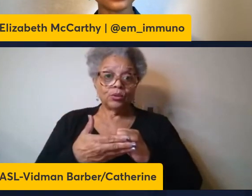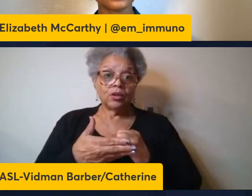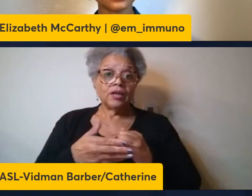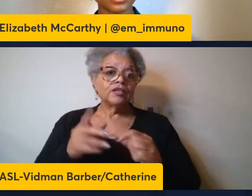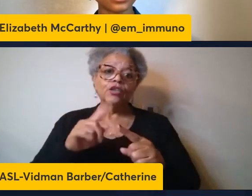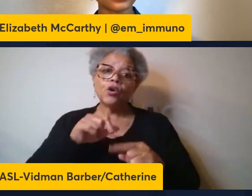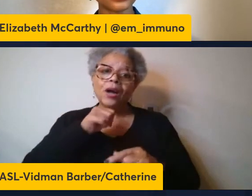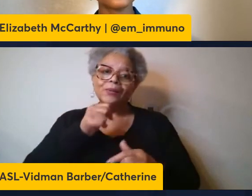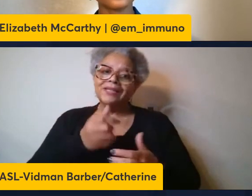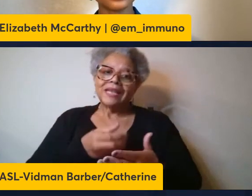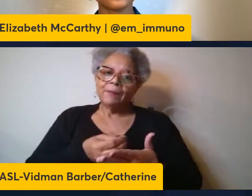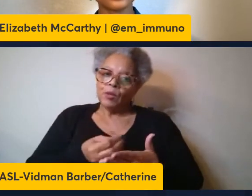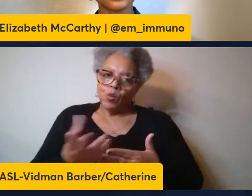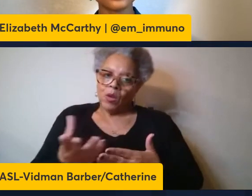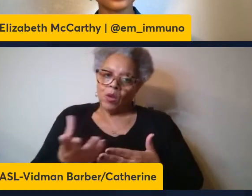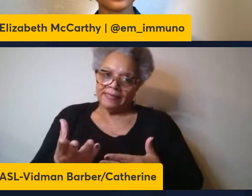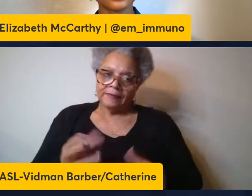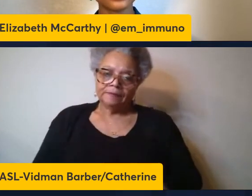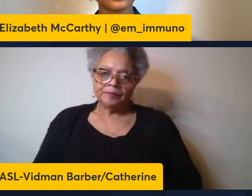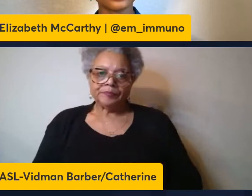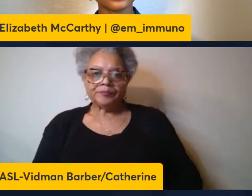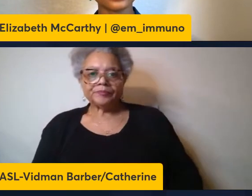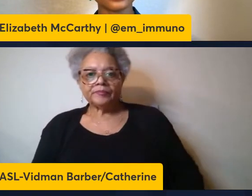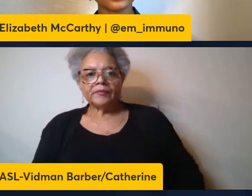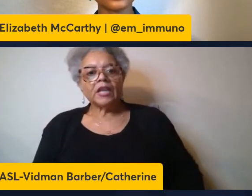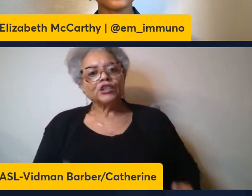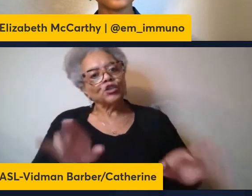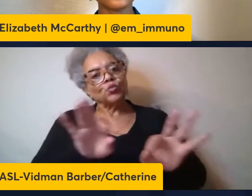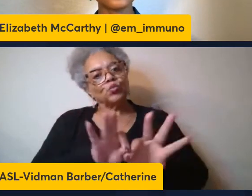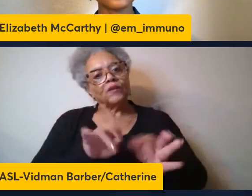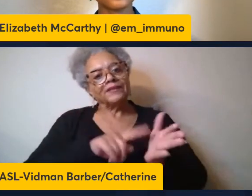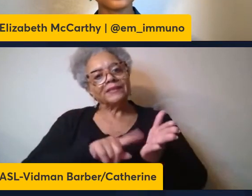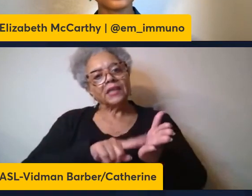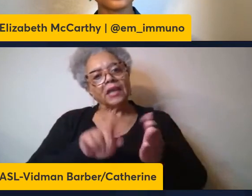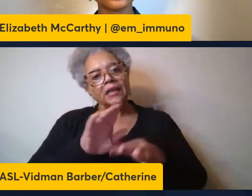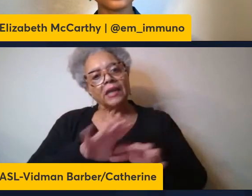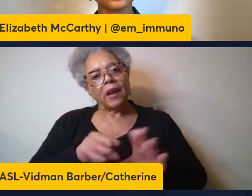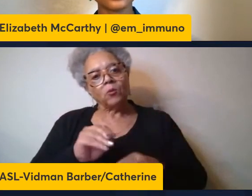wasted time. Just worth checking.